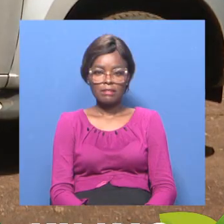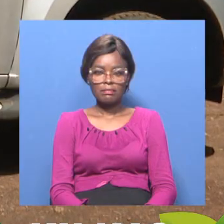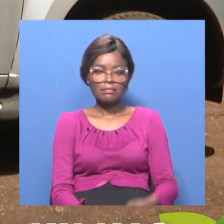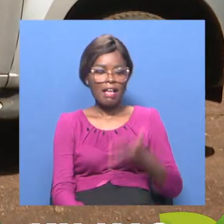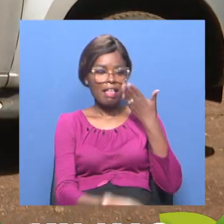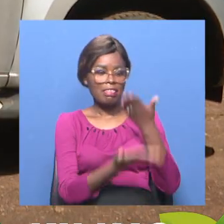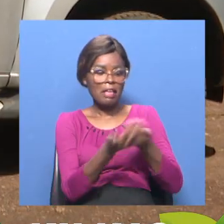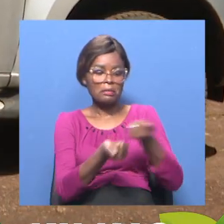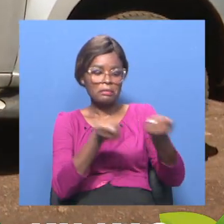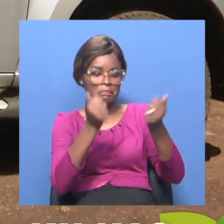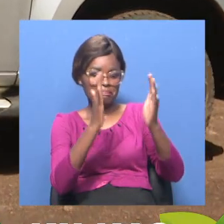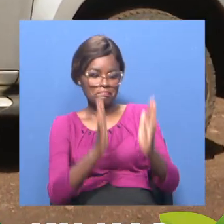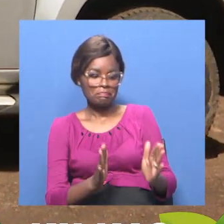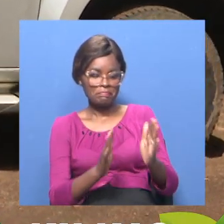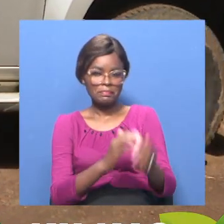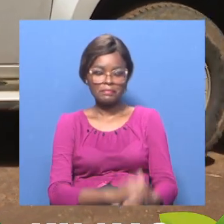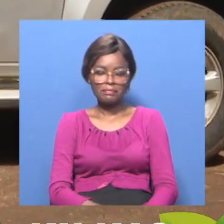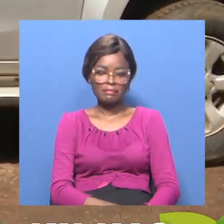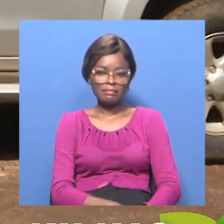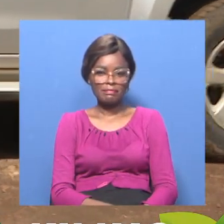Thank you, Chef.